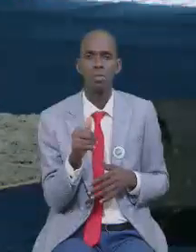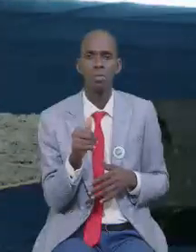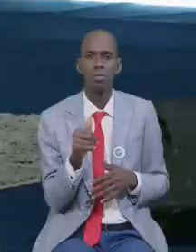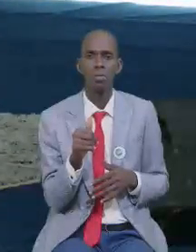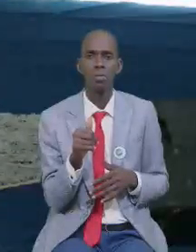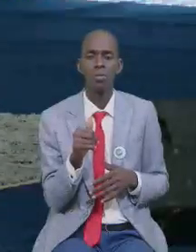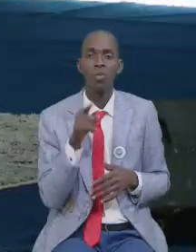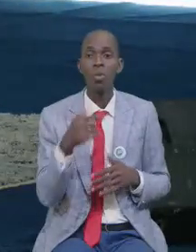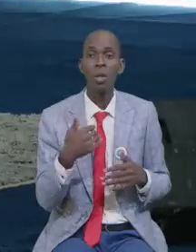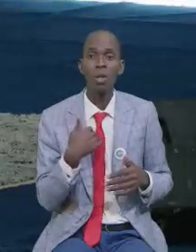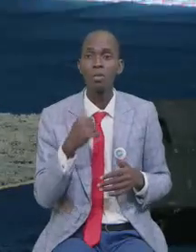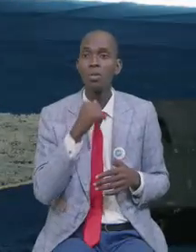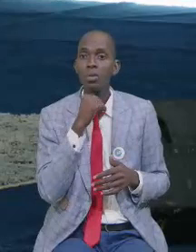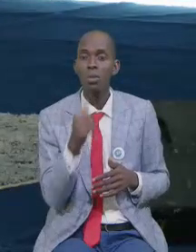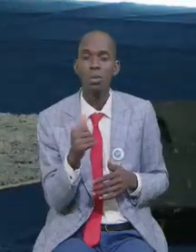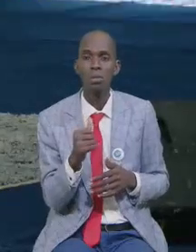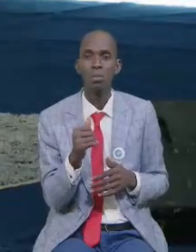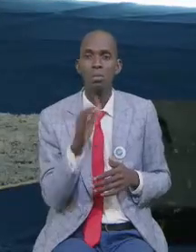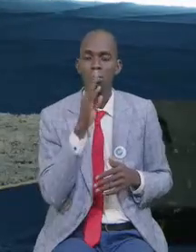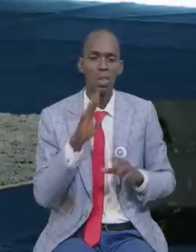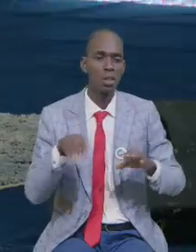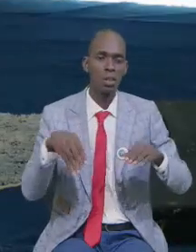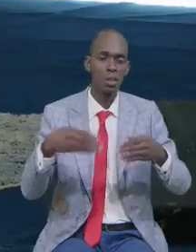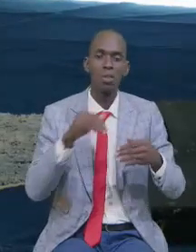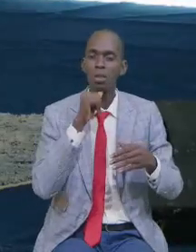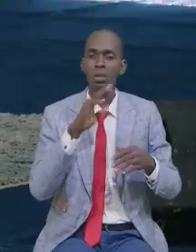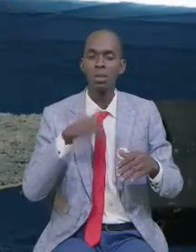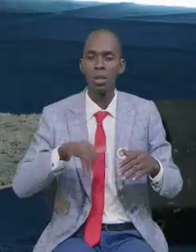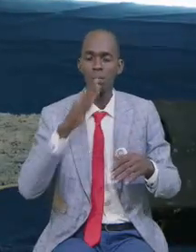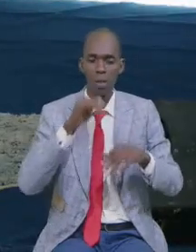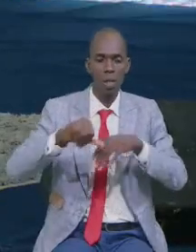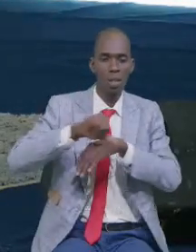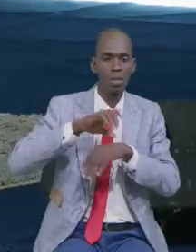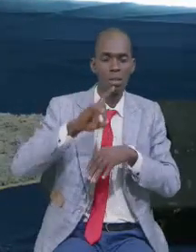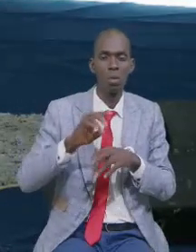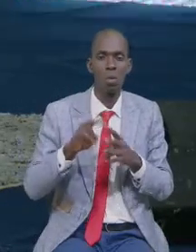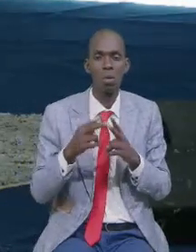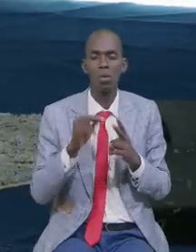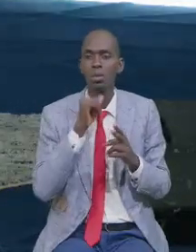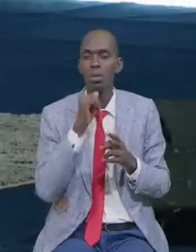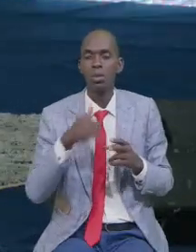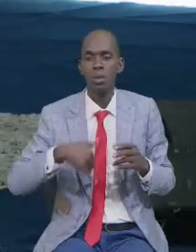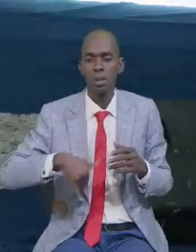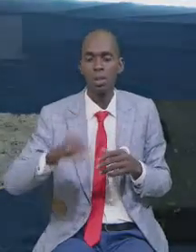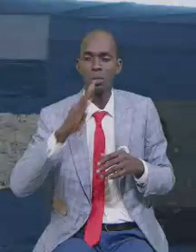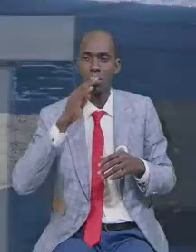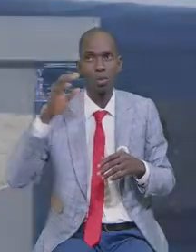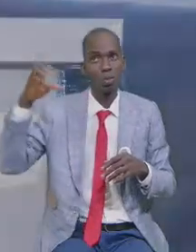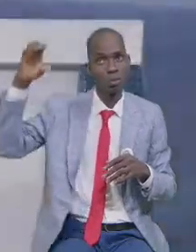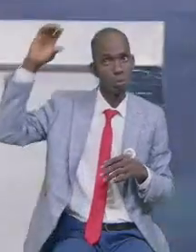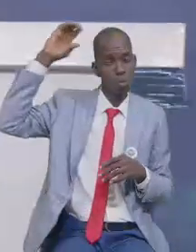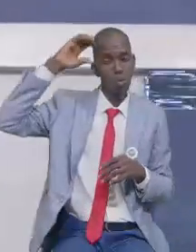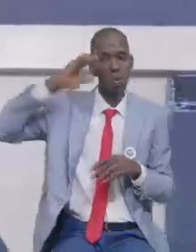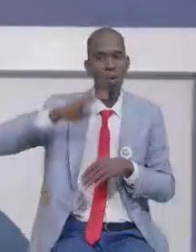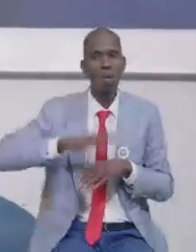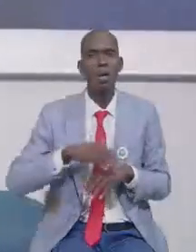you have not been given a title, say, I can. And the people that have sought alternative